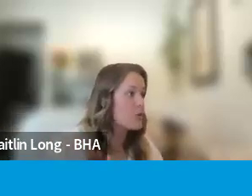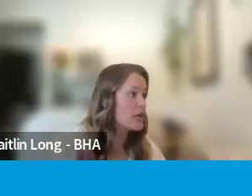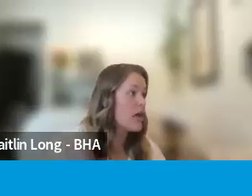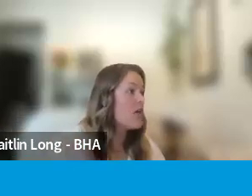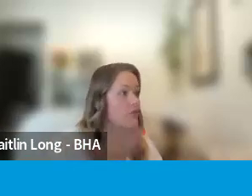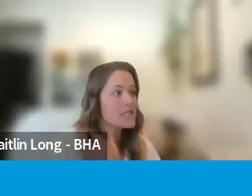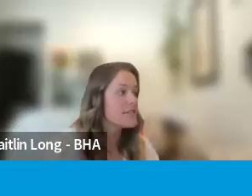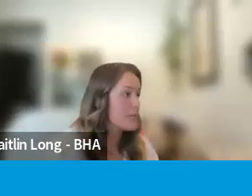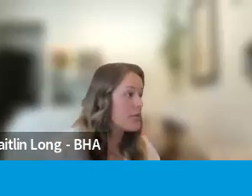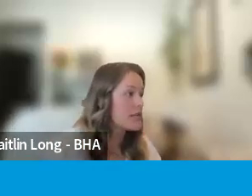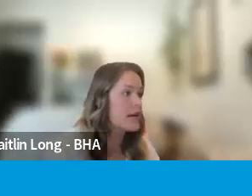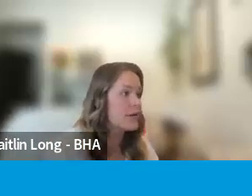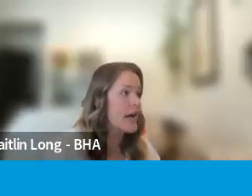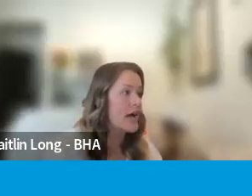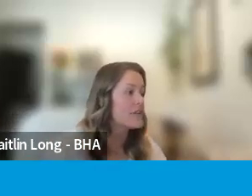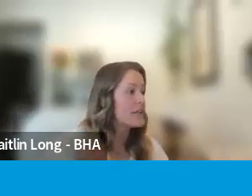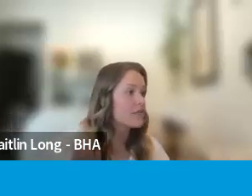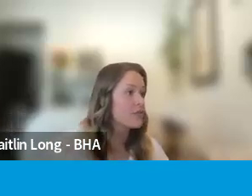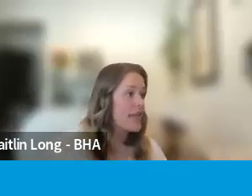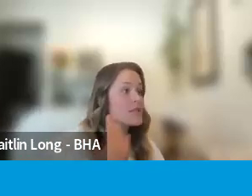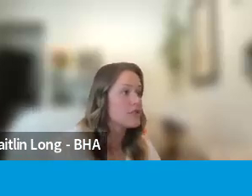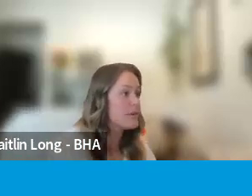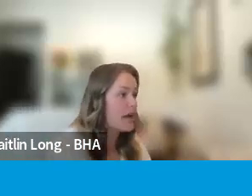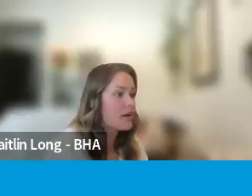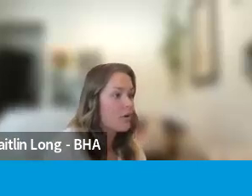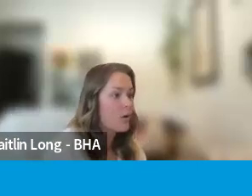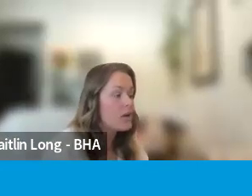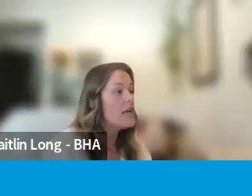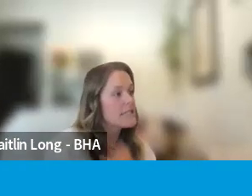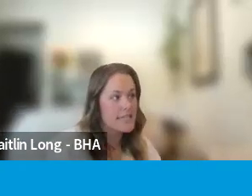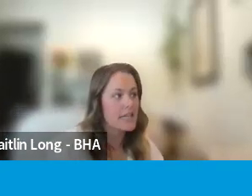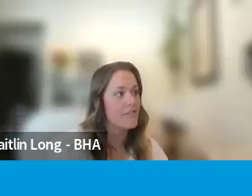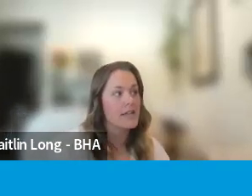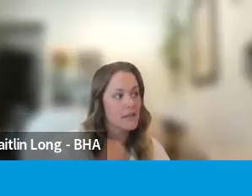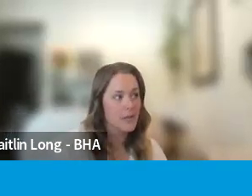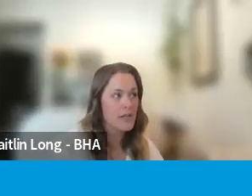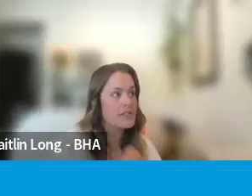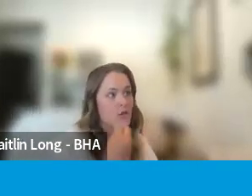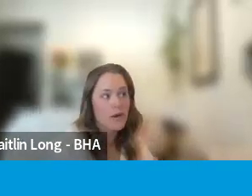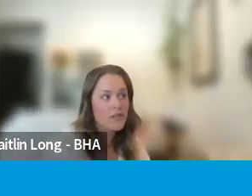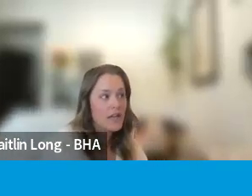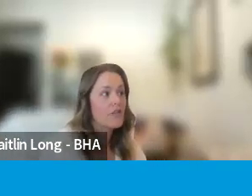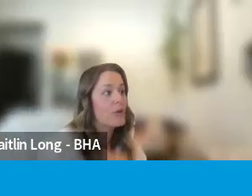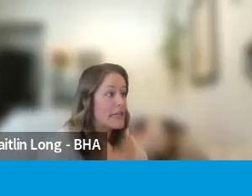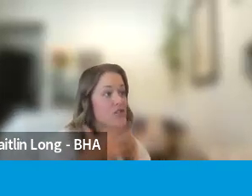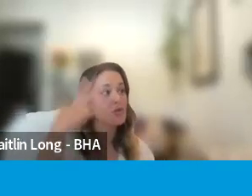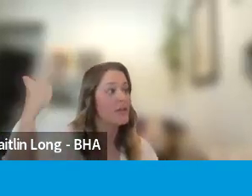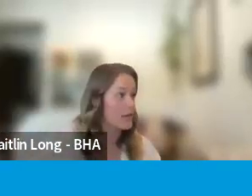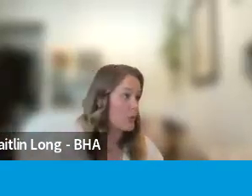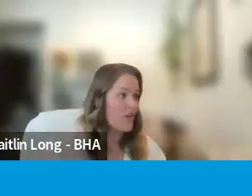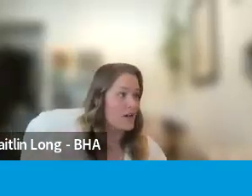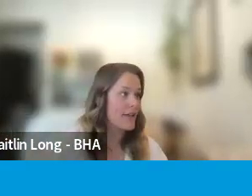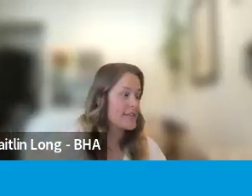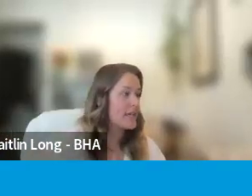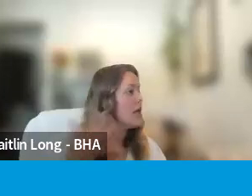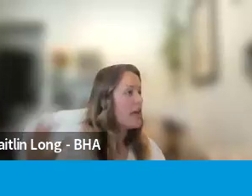start reviewing the list of subcommittees that we have and get council feedback on a whole to see if that subcommittee is still relevant, if we need to,